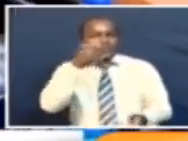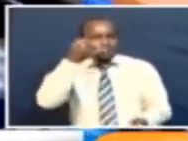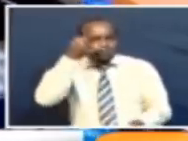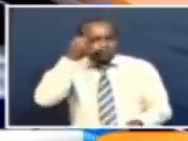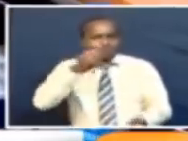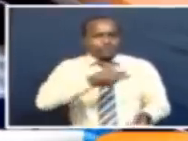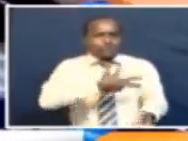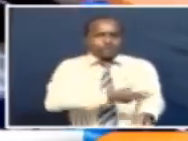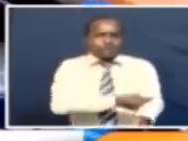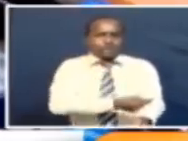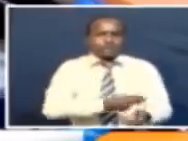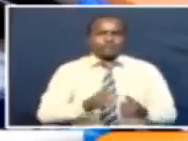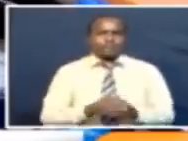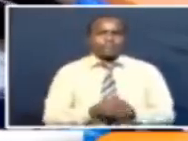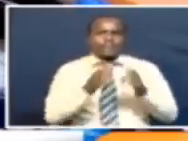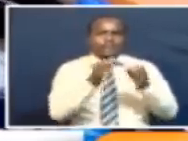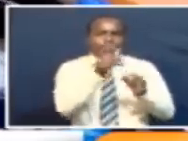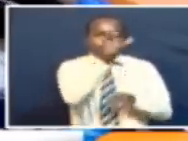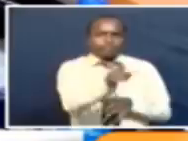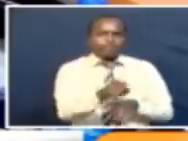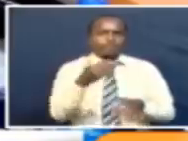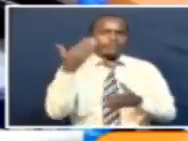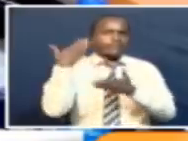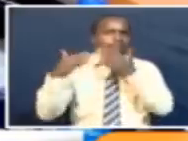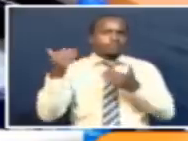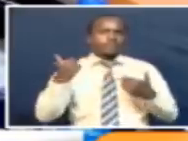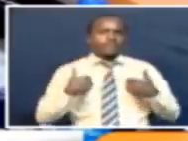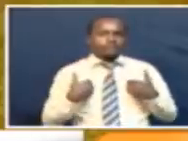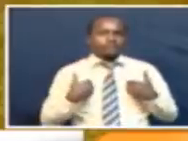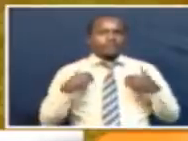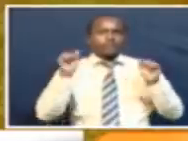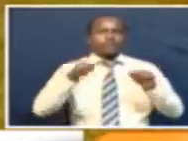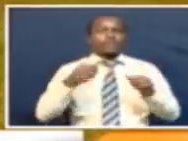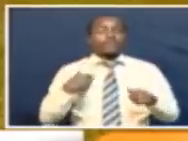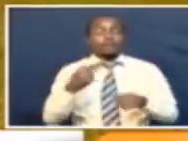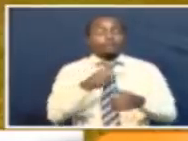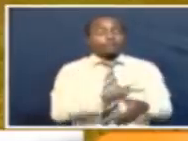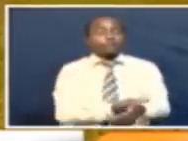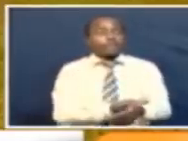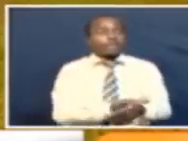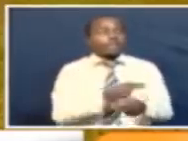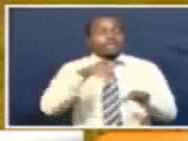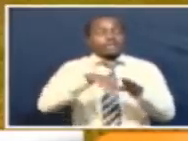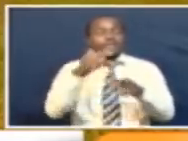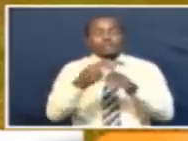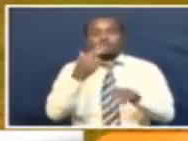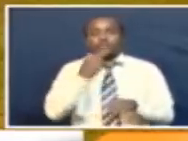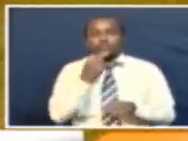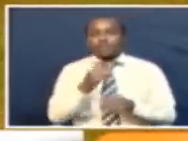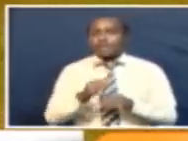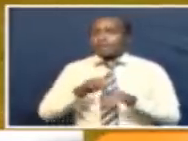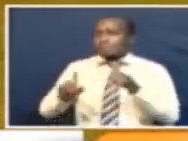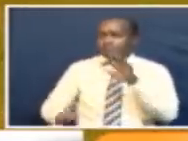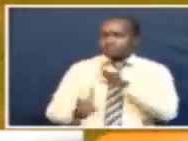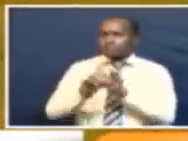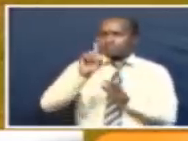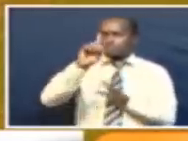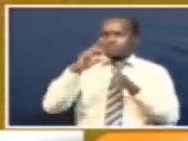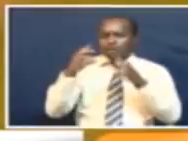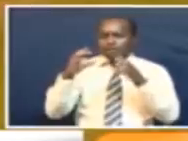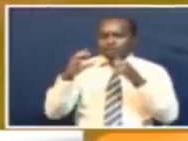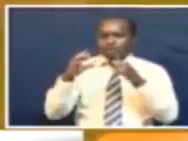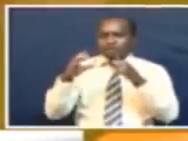man of an history, we could be actually having cocaine in this country in the name of sugar. During the probe, it emerged that only one company, Kibo's